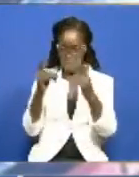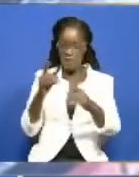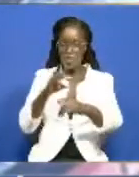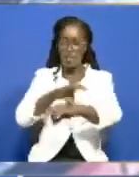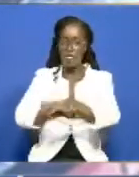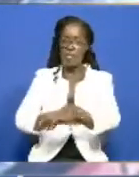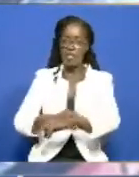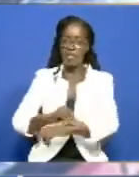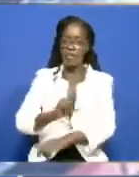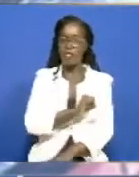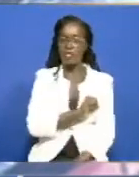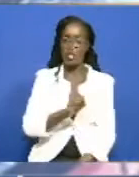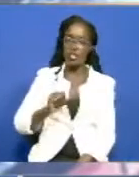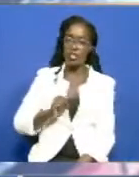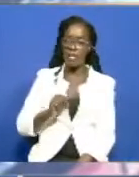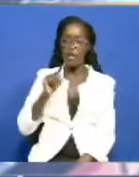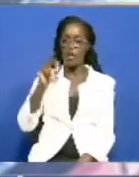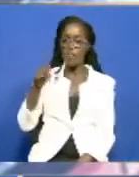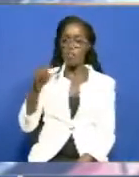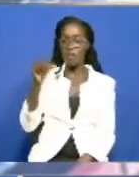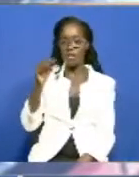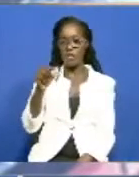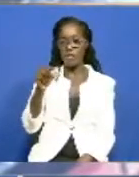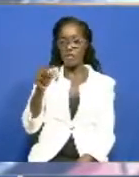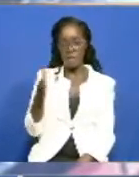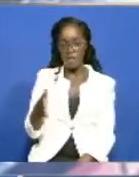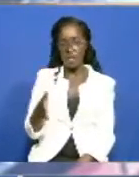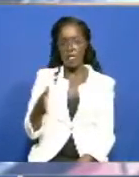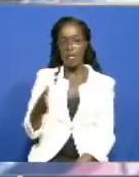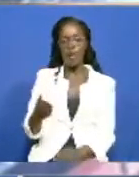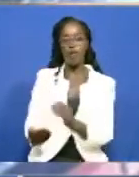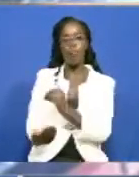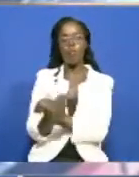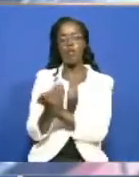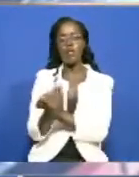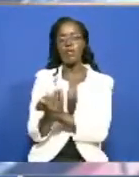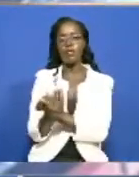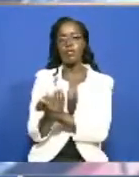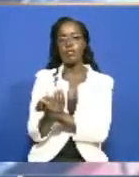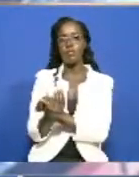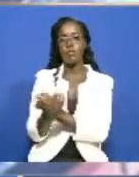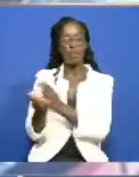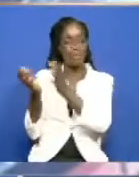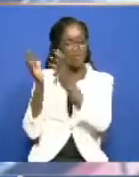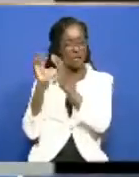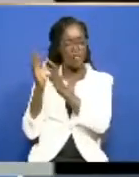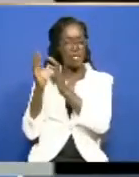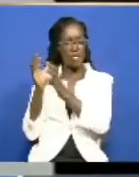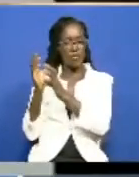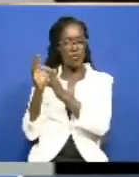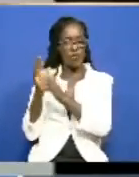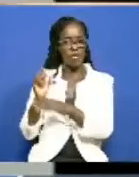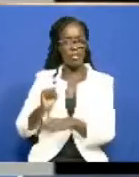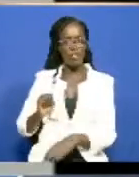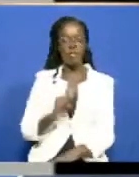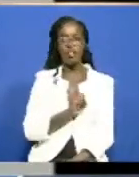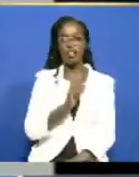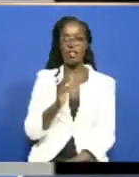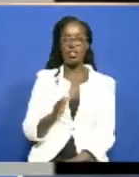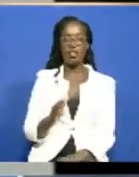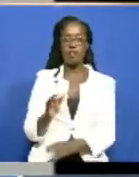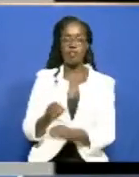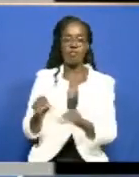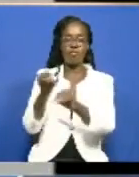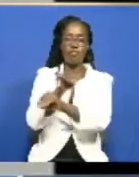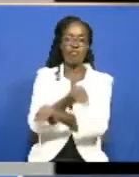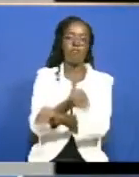senators' parliamentary group meeting held at parliament this morning. Kilifi Senator Stewart Madzayo has been fronted to replace